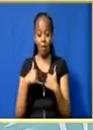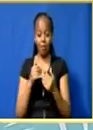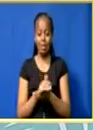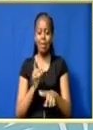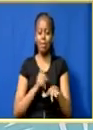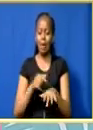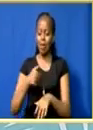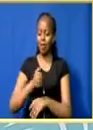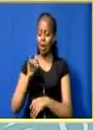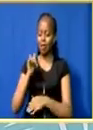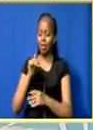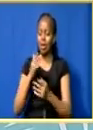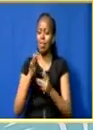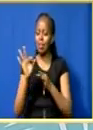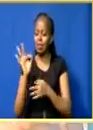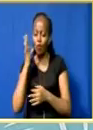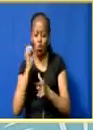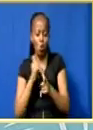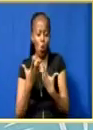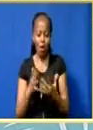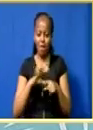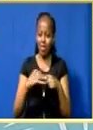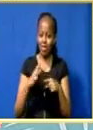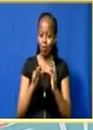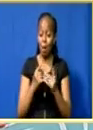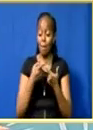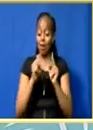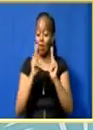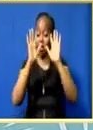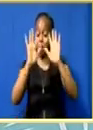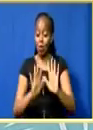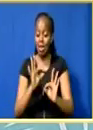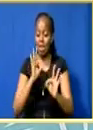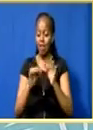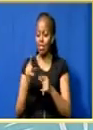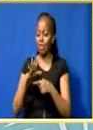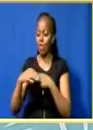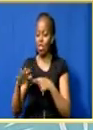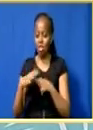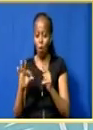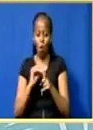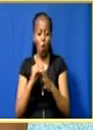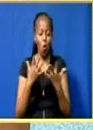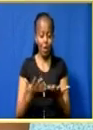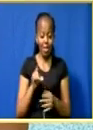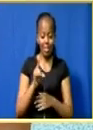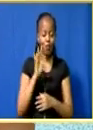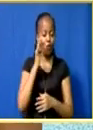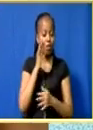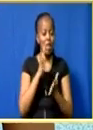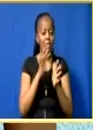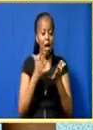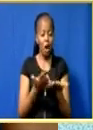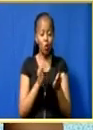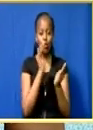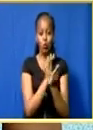when I was asking you identify, is it a fruit? Is it a vegetable? Mm-hmm. It is important because if they are vegetables or if they are fruits, mm-hmm. the